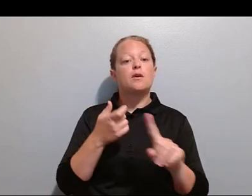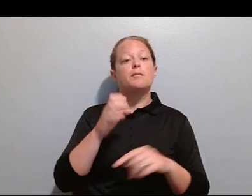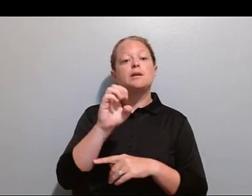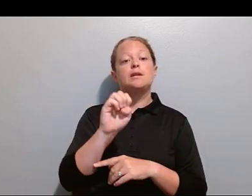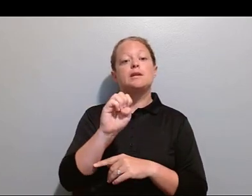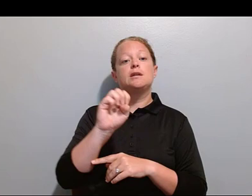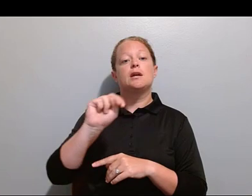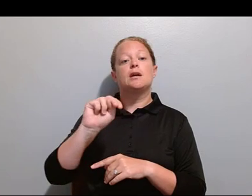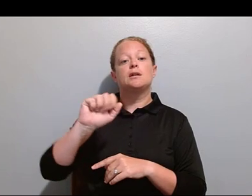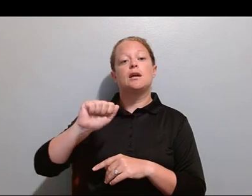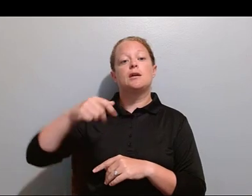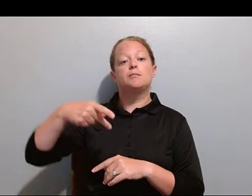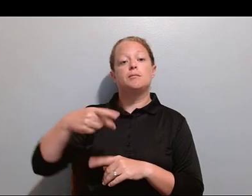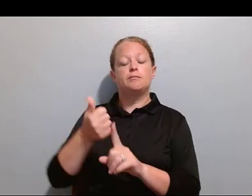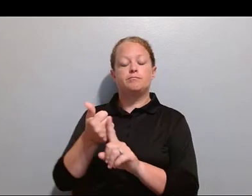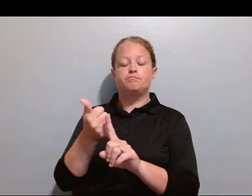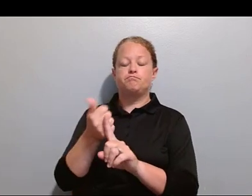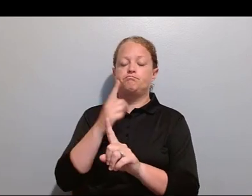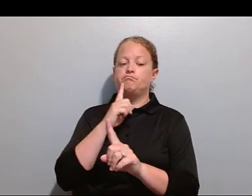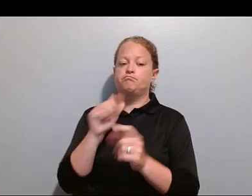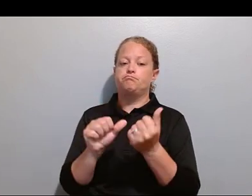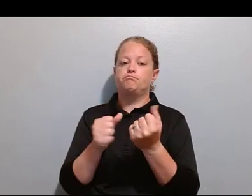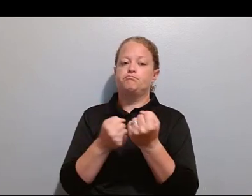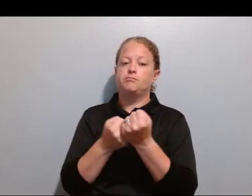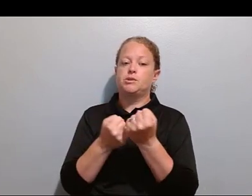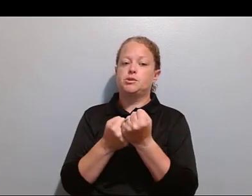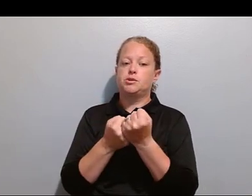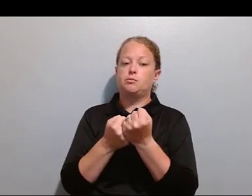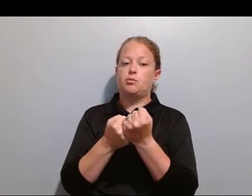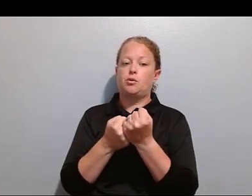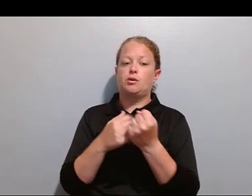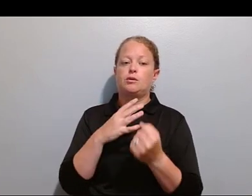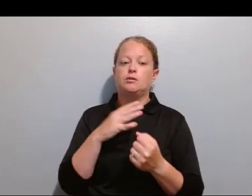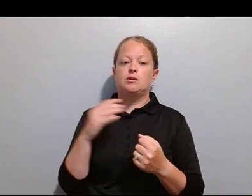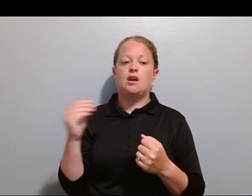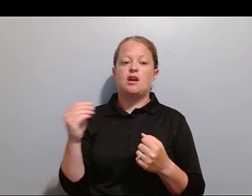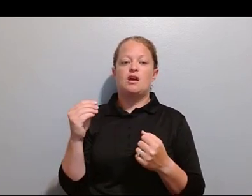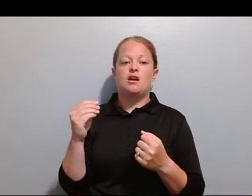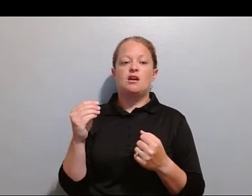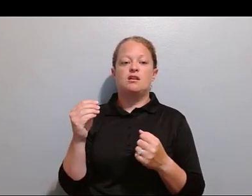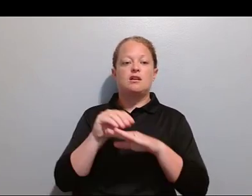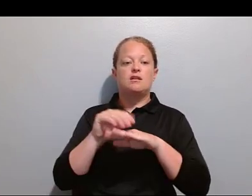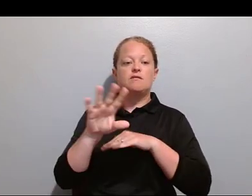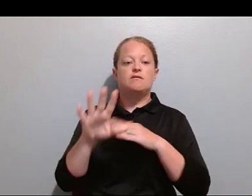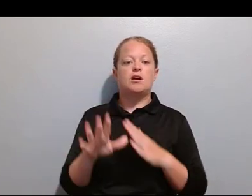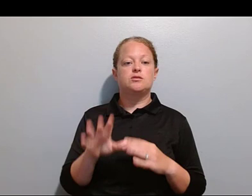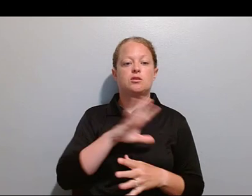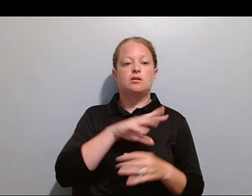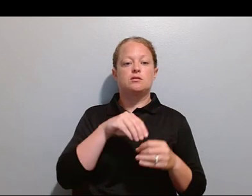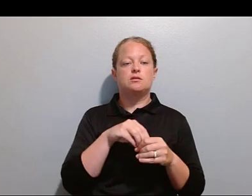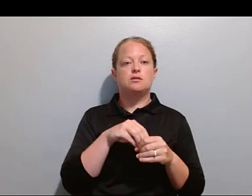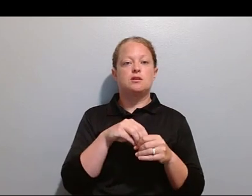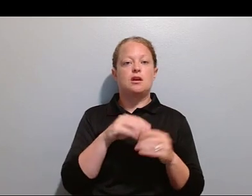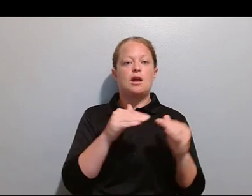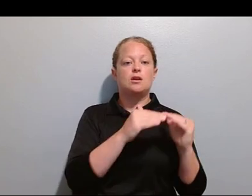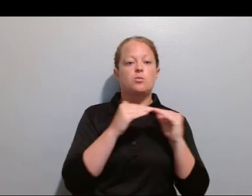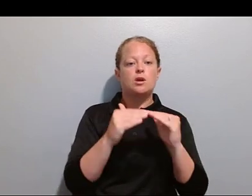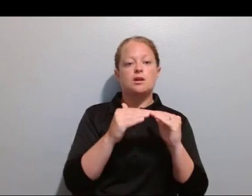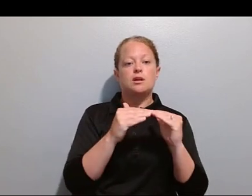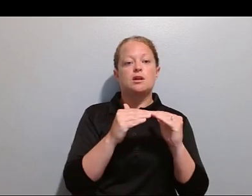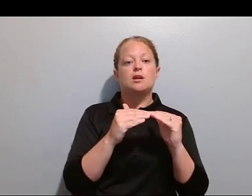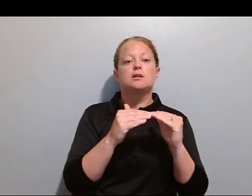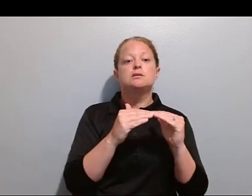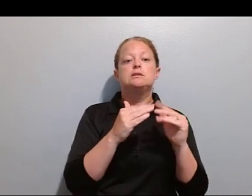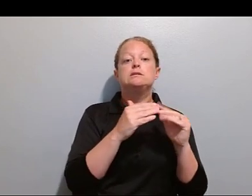ENAP. She has been a support and advisor on the development of the Equity, Diversity and Inclusion